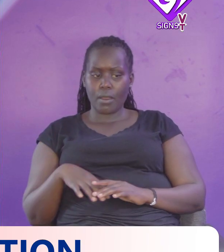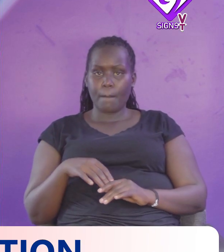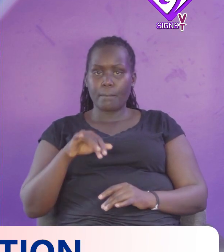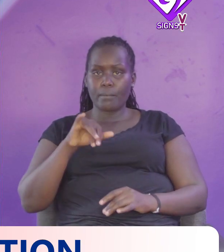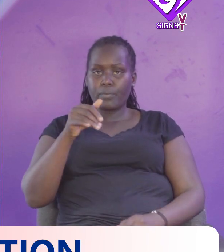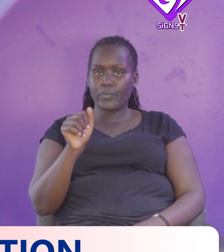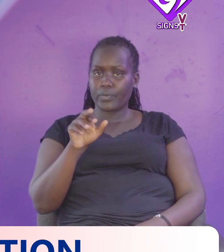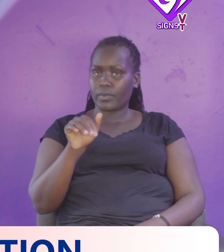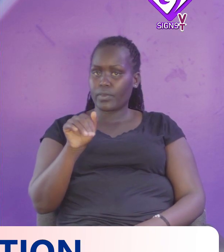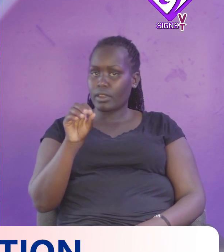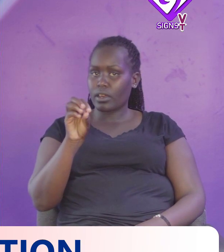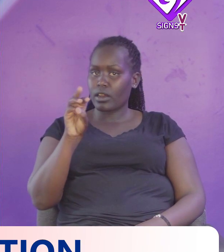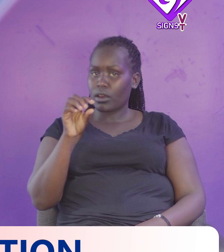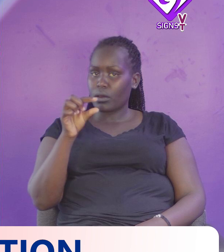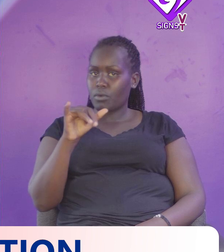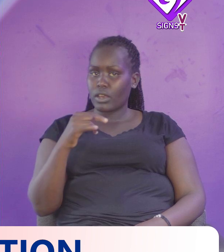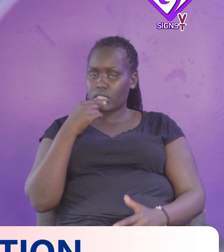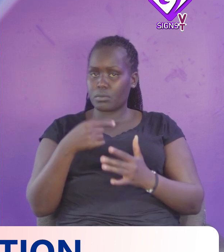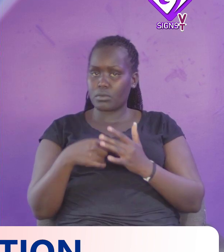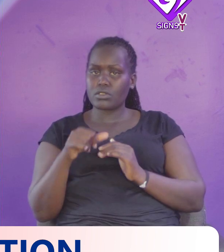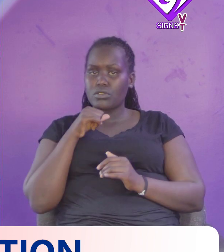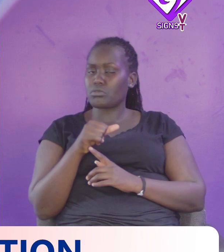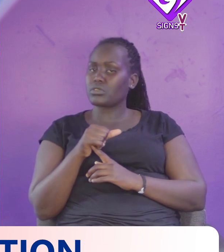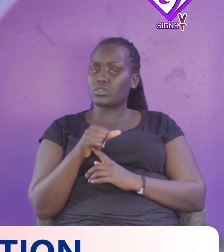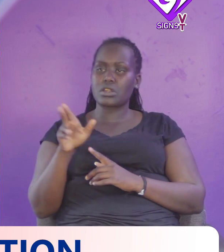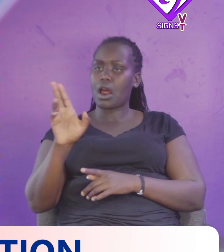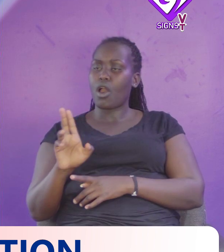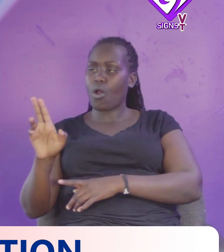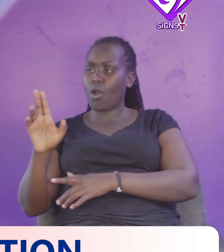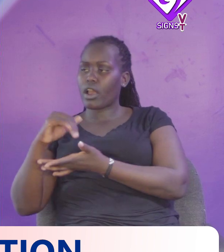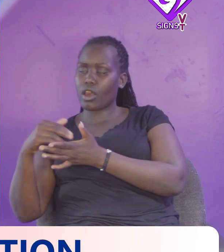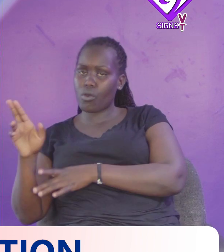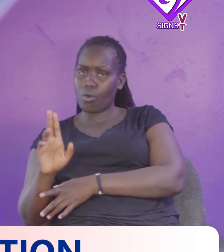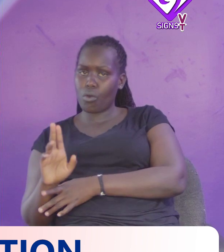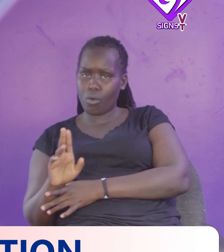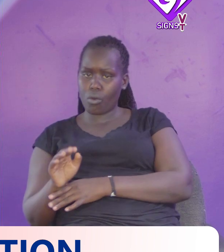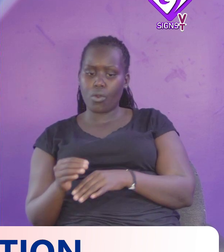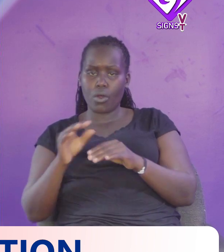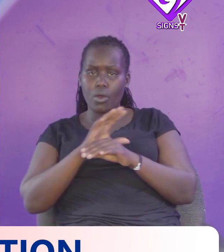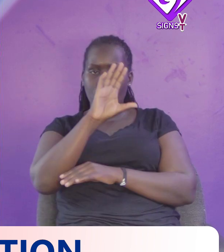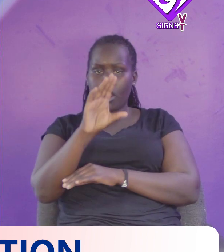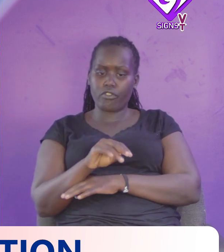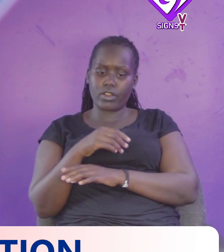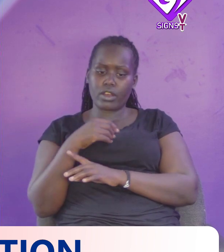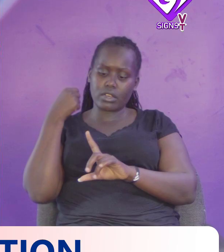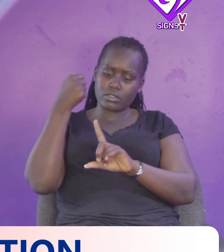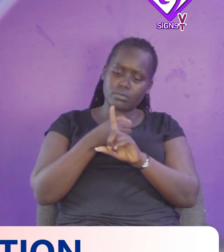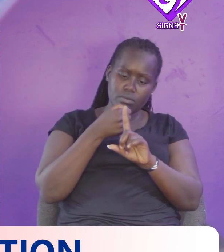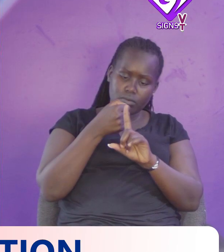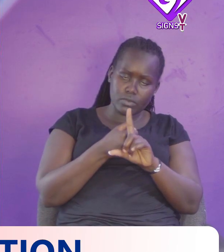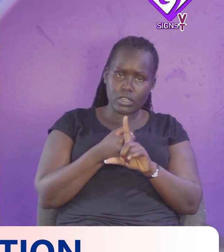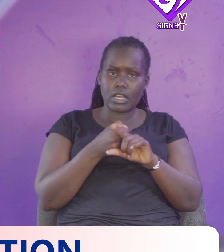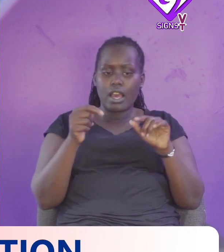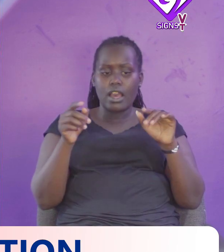kwamba not yet uhuru. Yeah. So in Africa there is no freedom. Can you imagine that Africans fought so hard and thought that they sent Wazungus